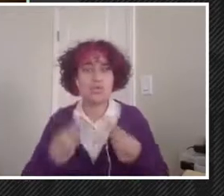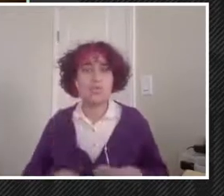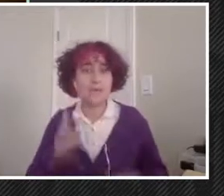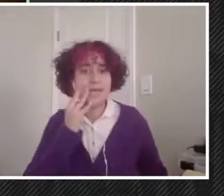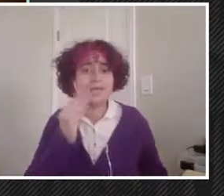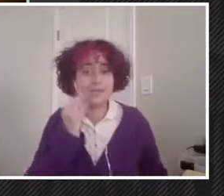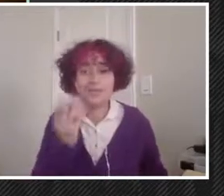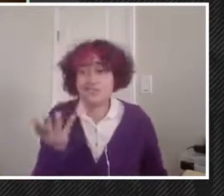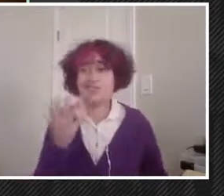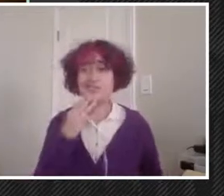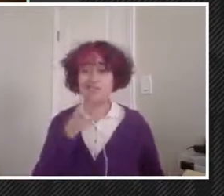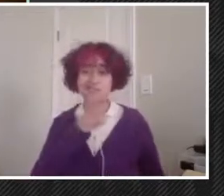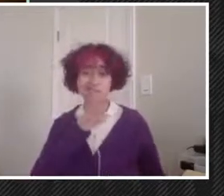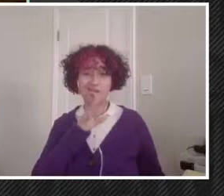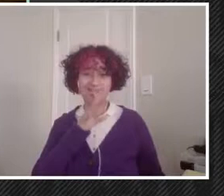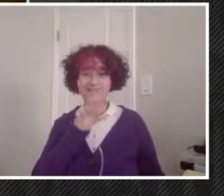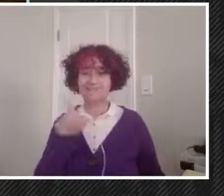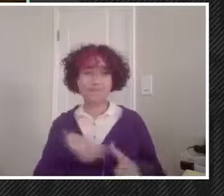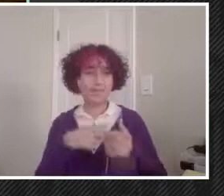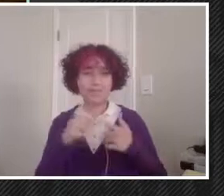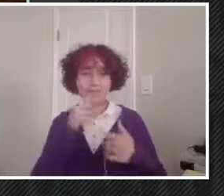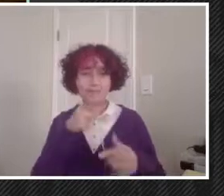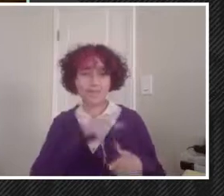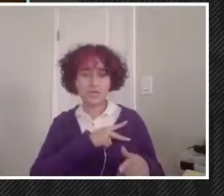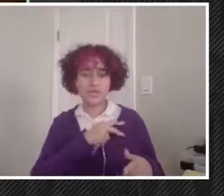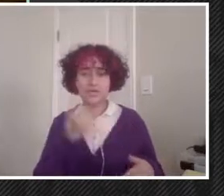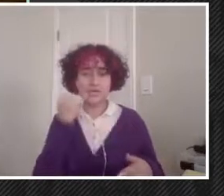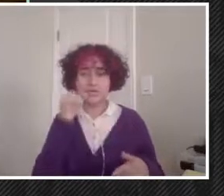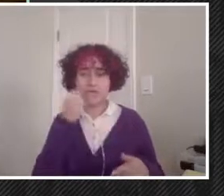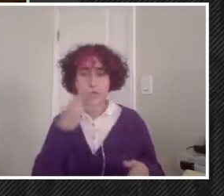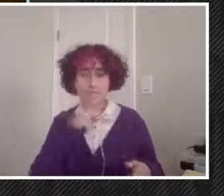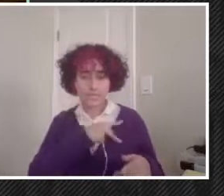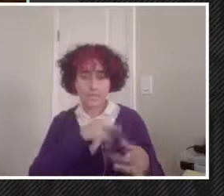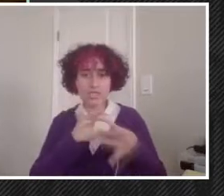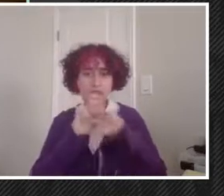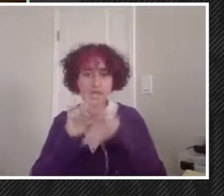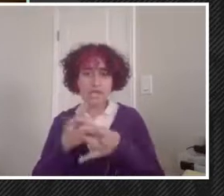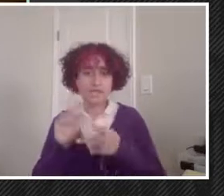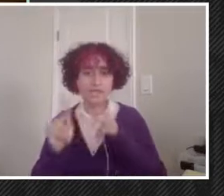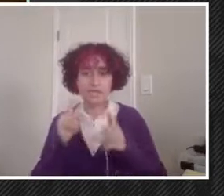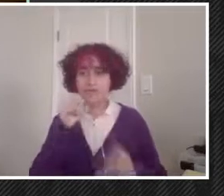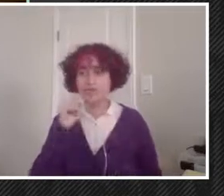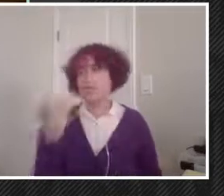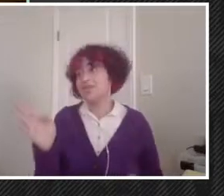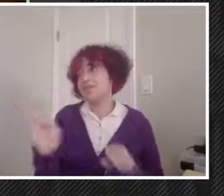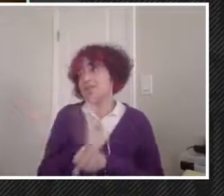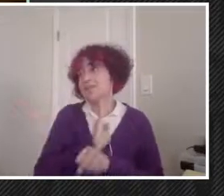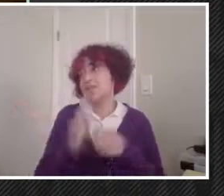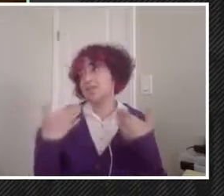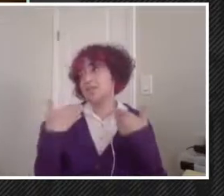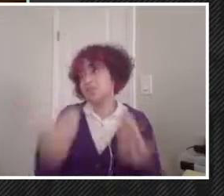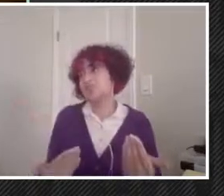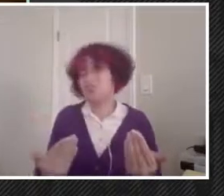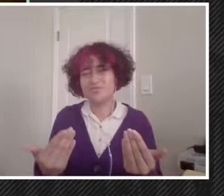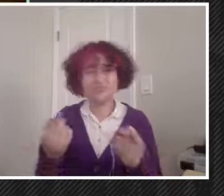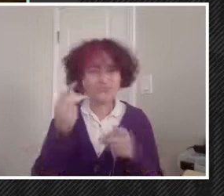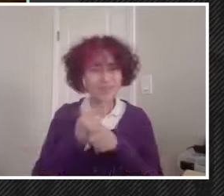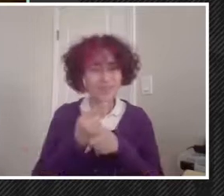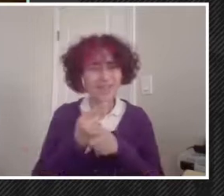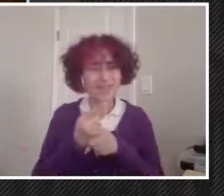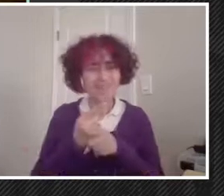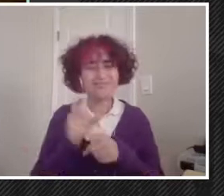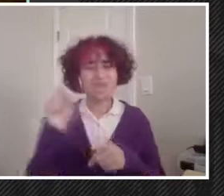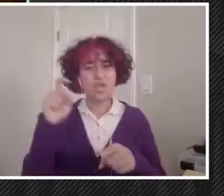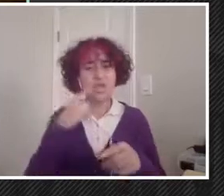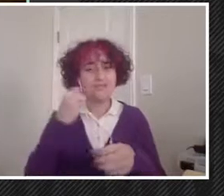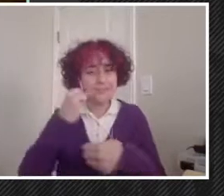and then it's not personal. And if there's not a personal connection, people can just, it's business as usual, right? And you have to make